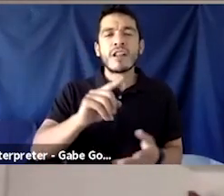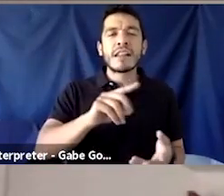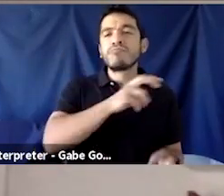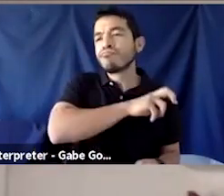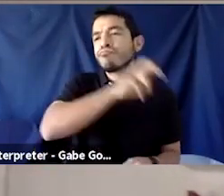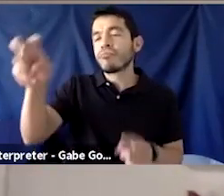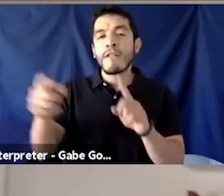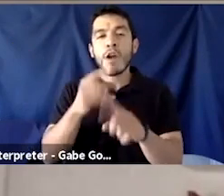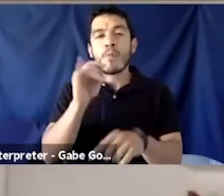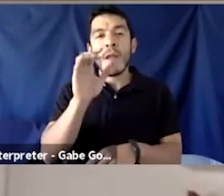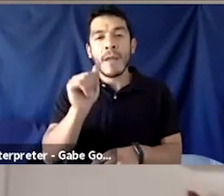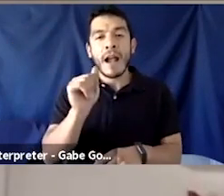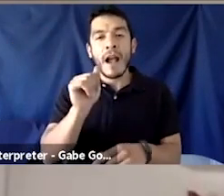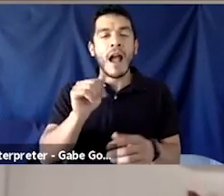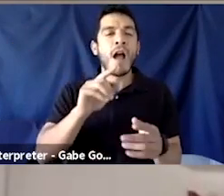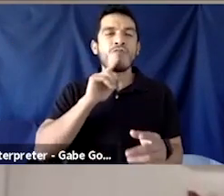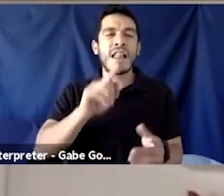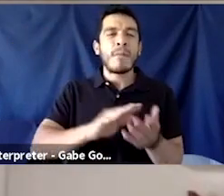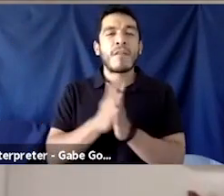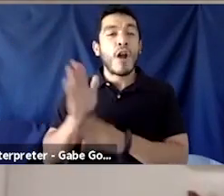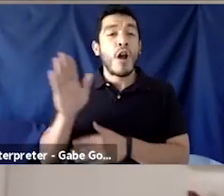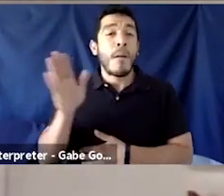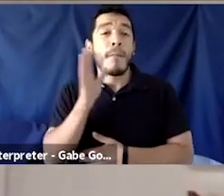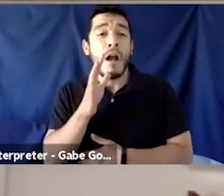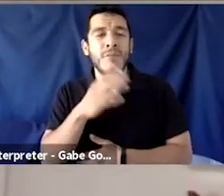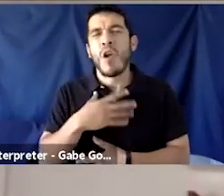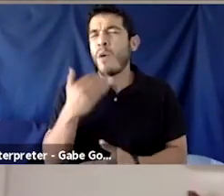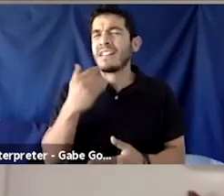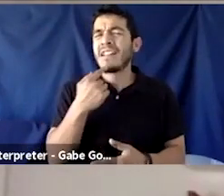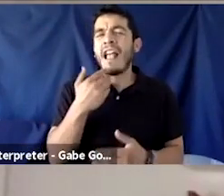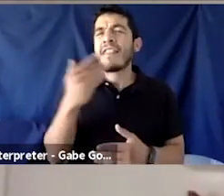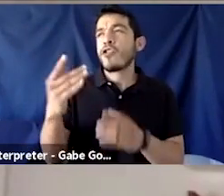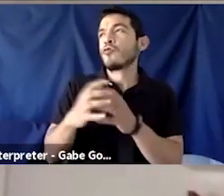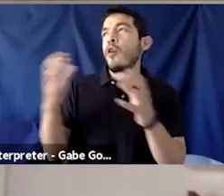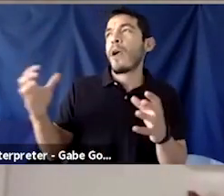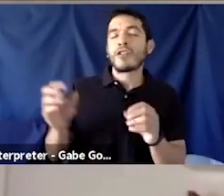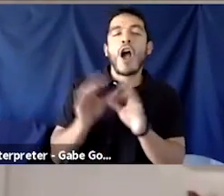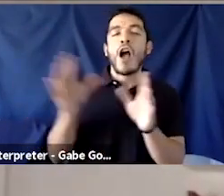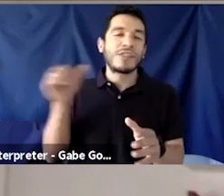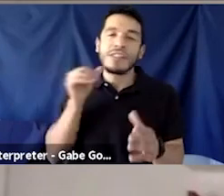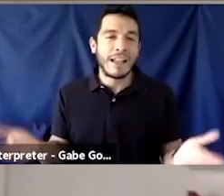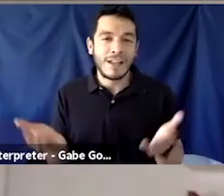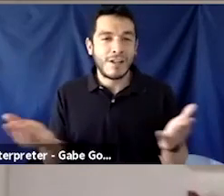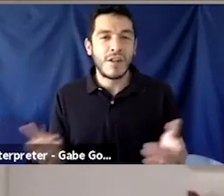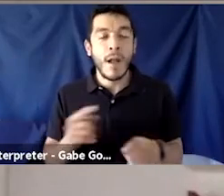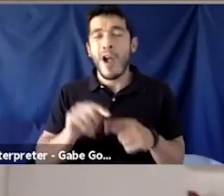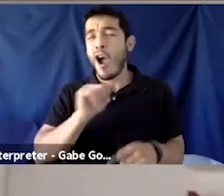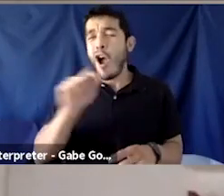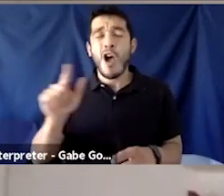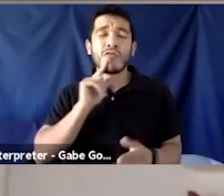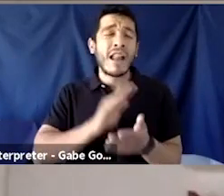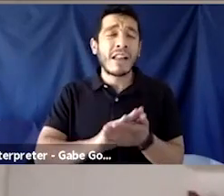and being a professor and being all these things. So I want to say thank you so much, even though she's obviously not in the room, for all the kind words that everyone has said